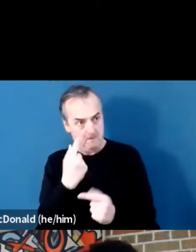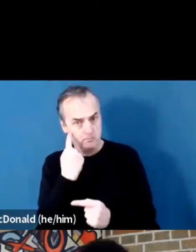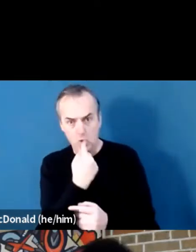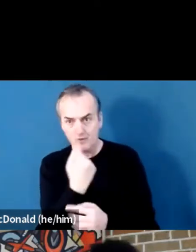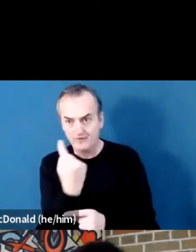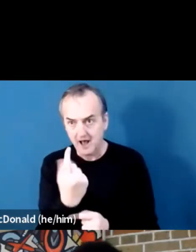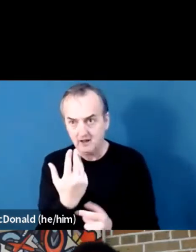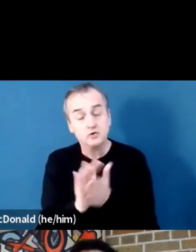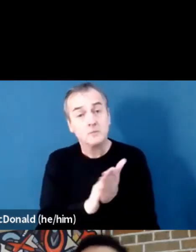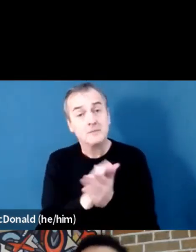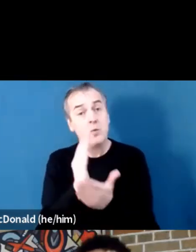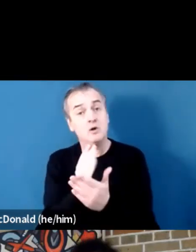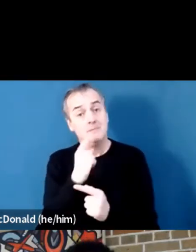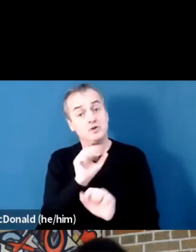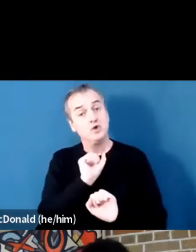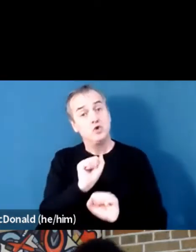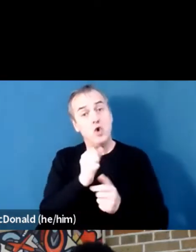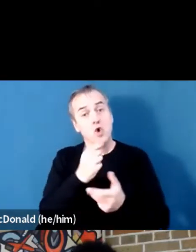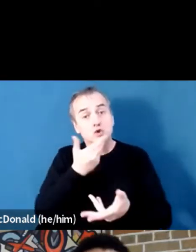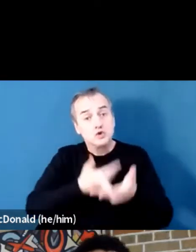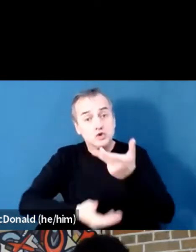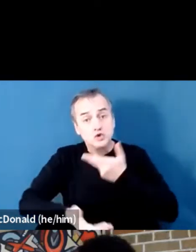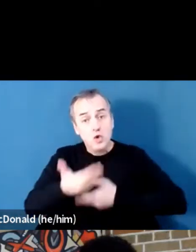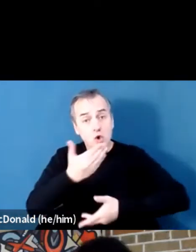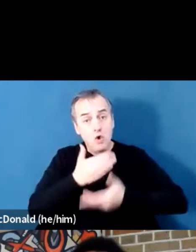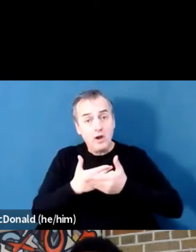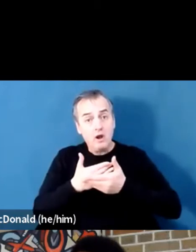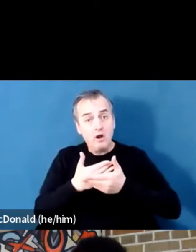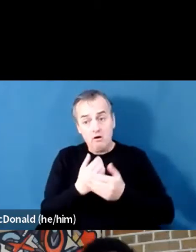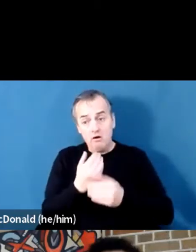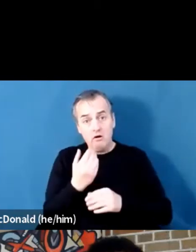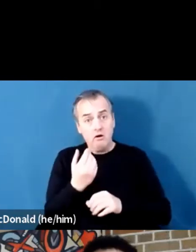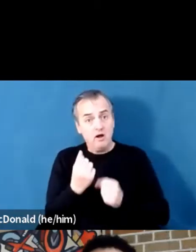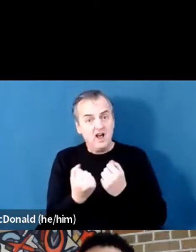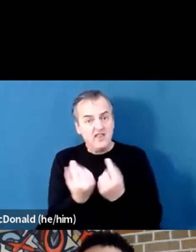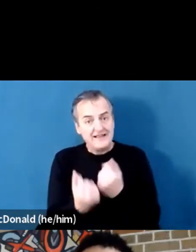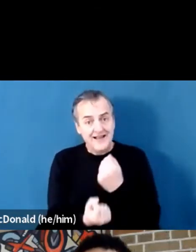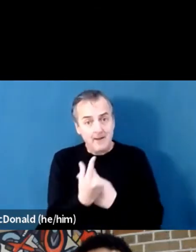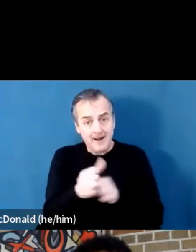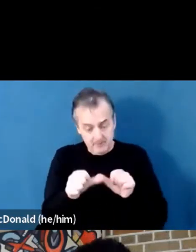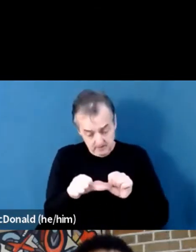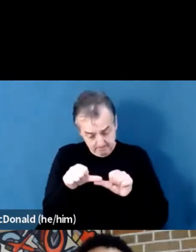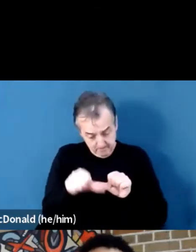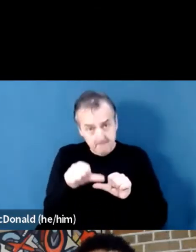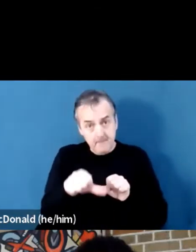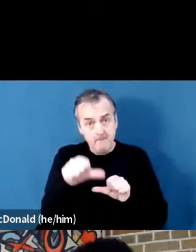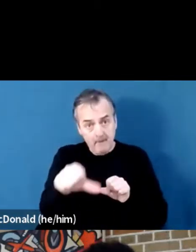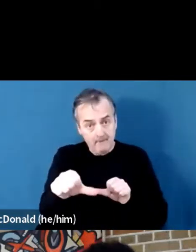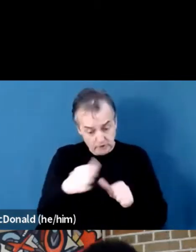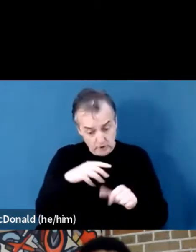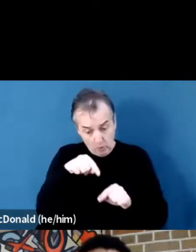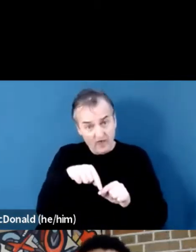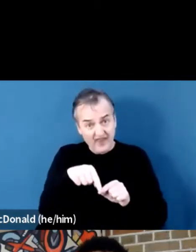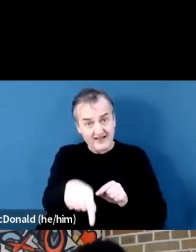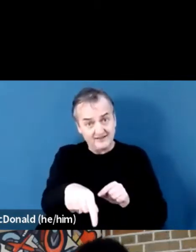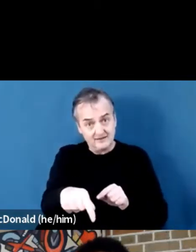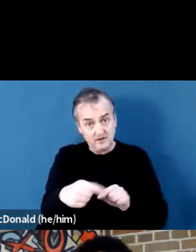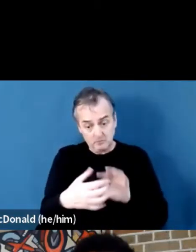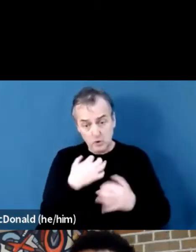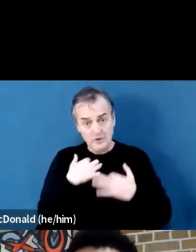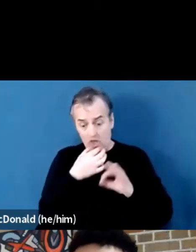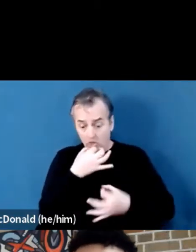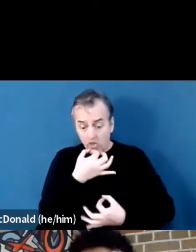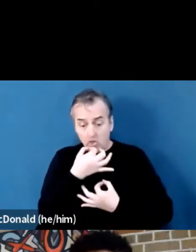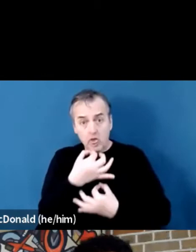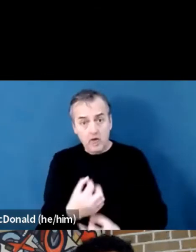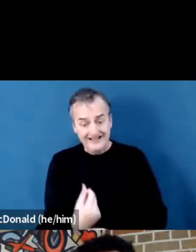buttons say Ben Sherman. And like when you buy one from Primark and they don't. And it was like exactly like that, David. Make sure all your buttons have their